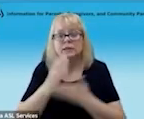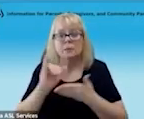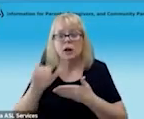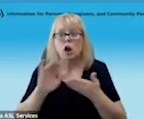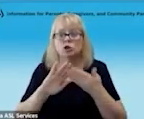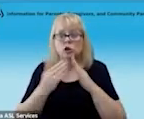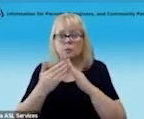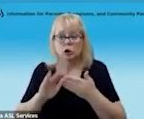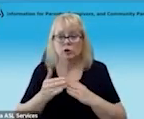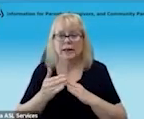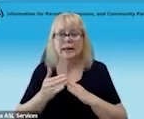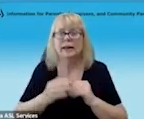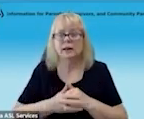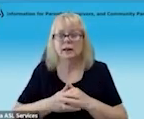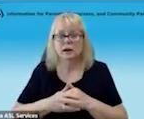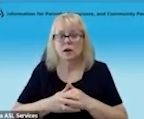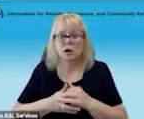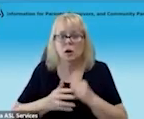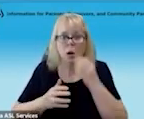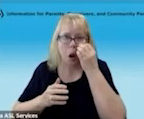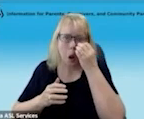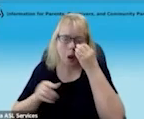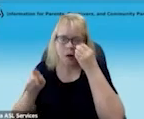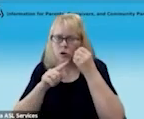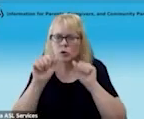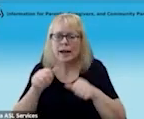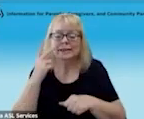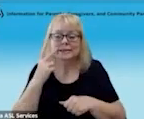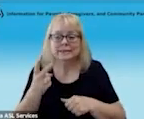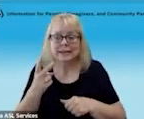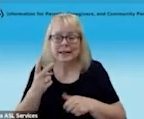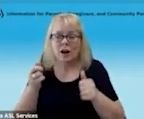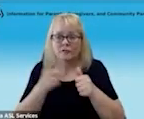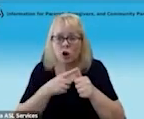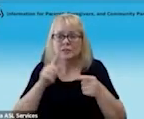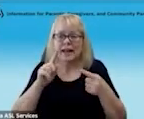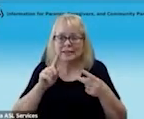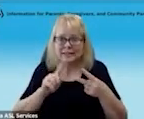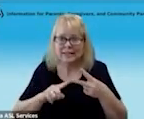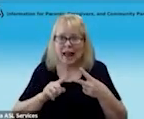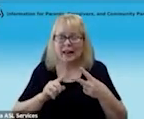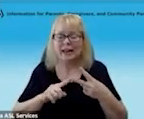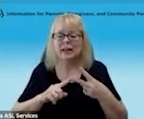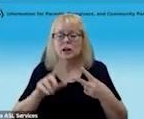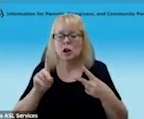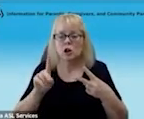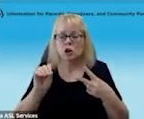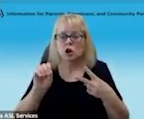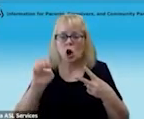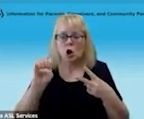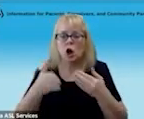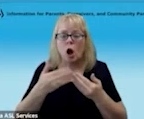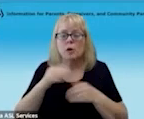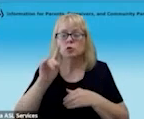some of our really rural sites that I mentioned. And you can see there's a wide range of vaccination rates, but some of these